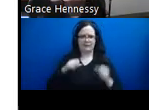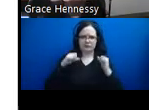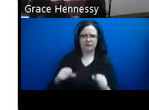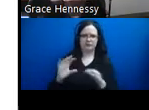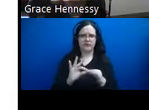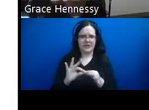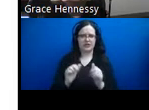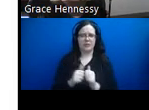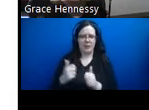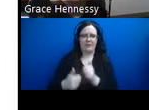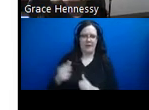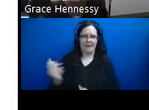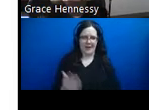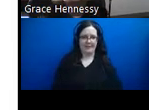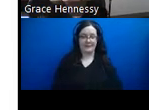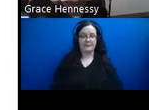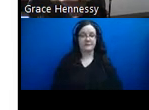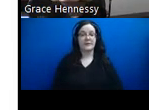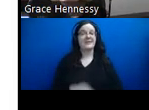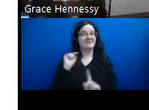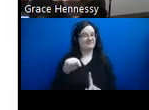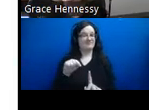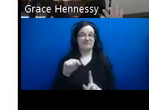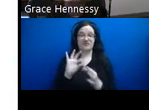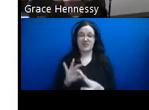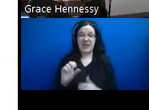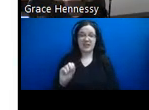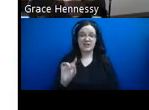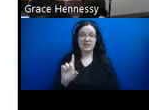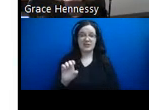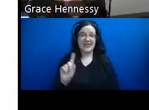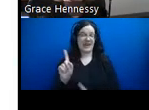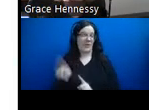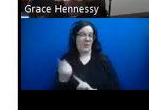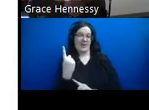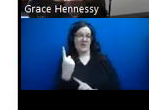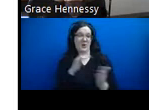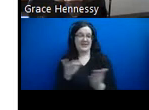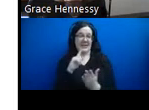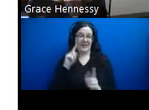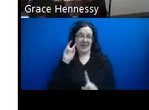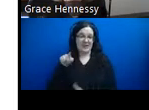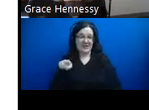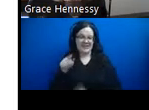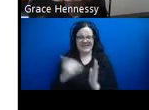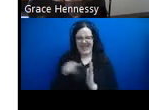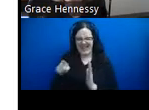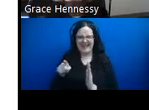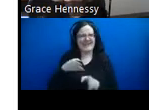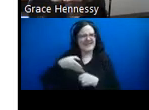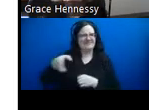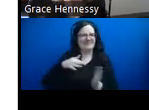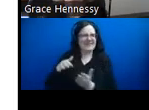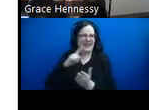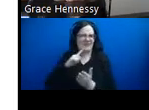gambling. In terms of suicide, there's really only one study that puts this in. And again, this is an emerging area of study. This is a study